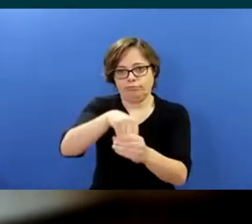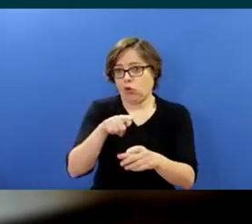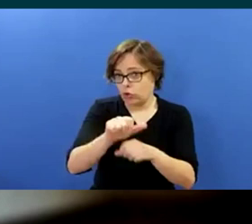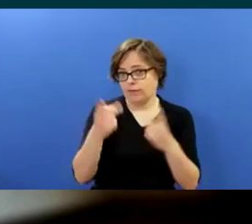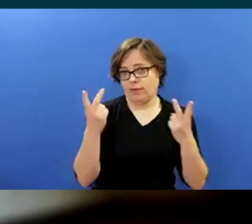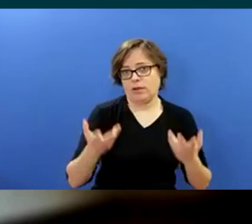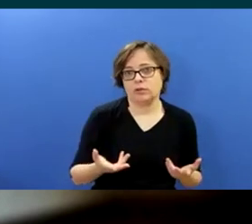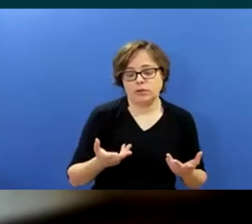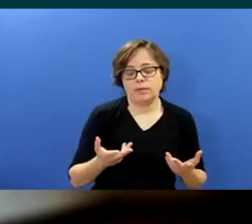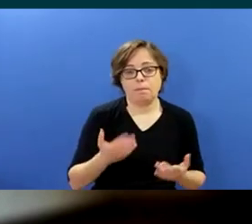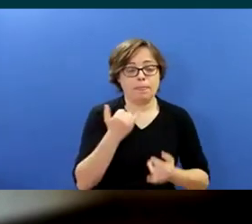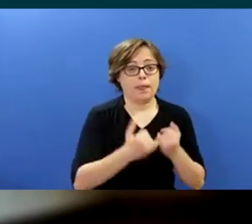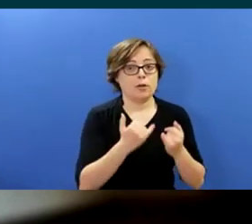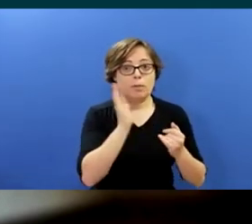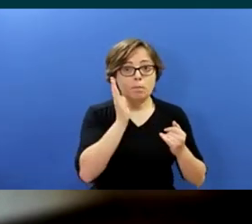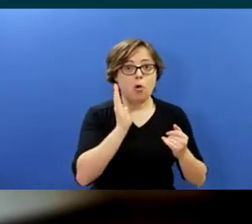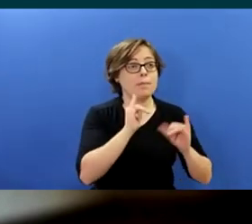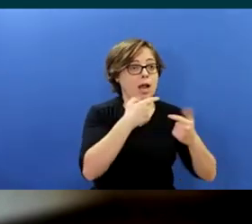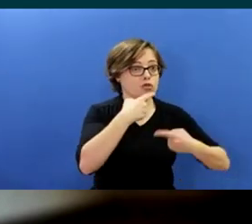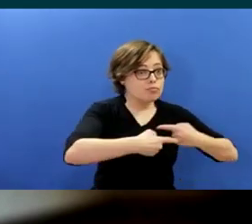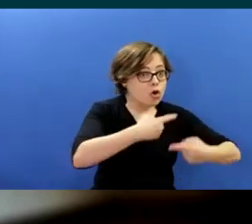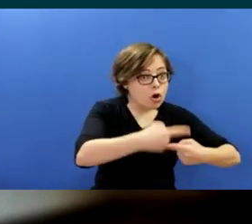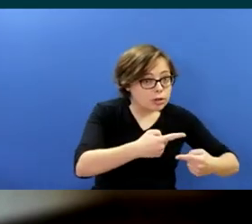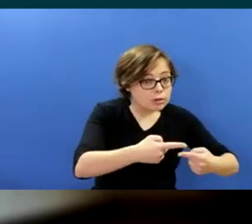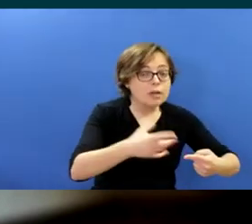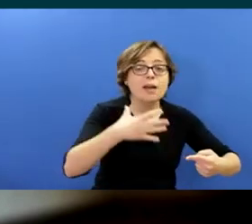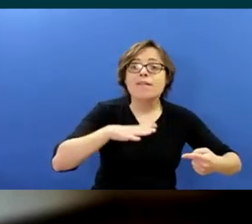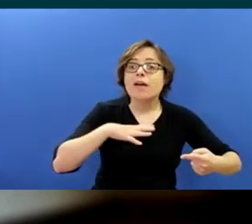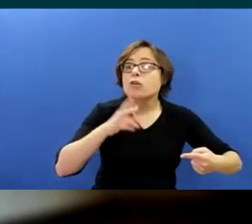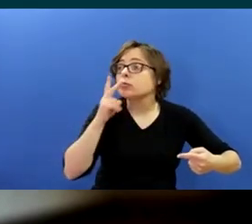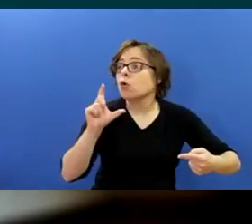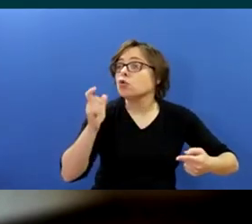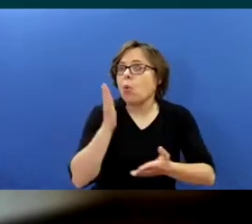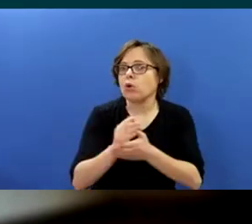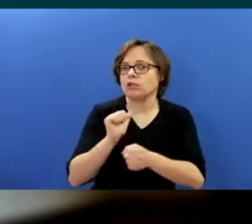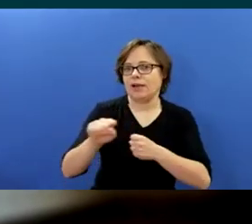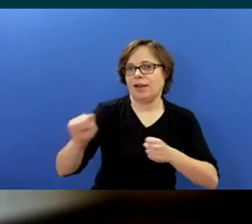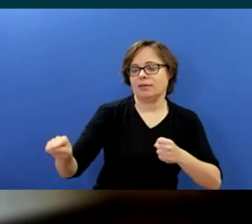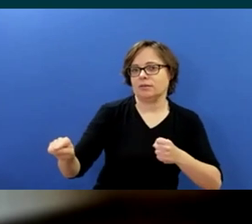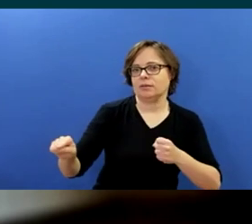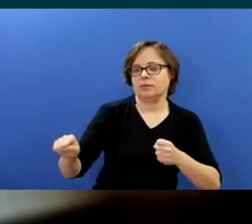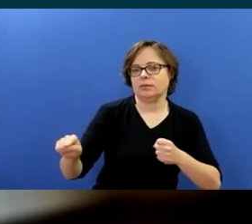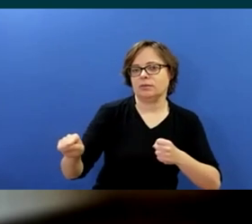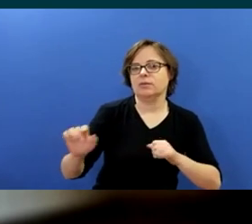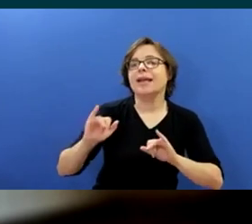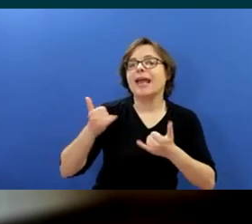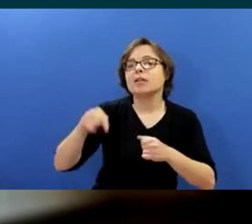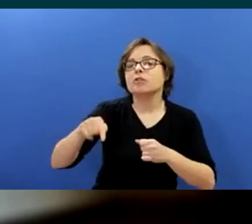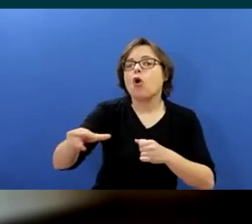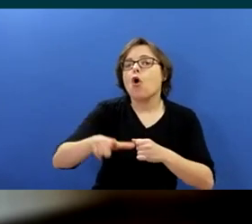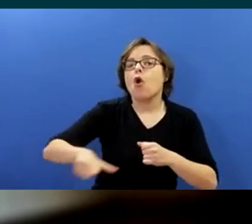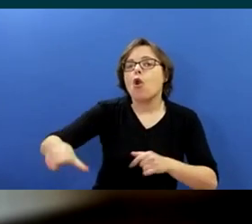to really identify what is already there. What are the stakeholders, the actors, local actors that I can